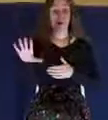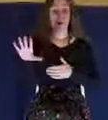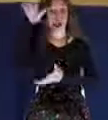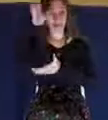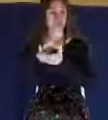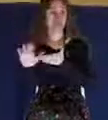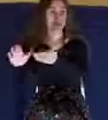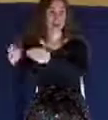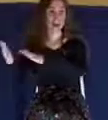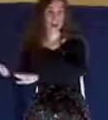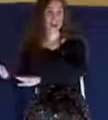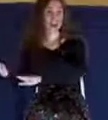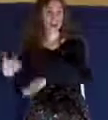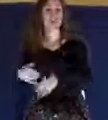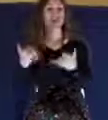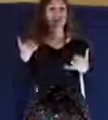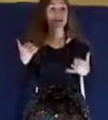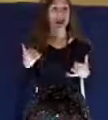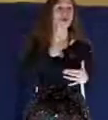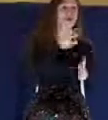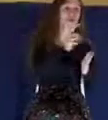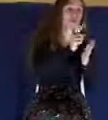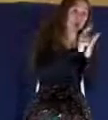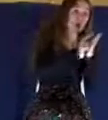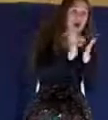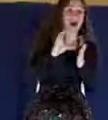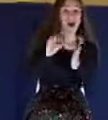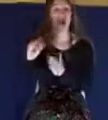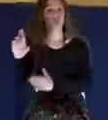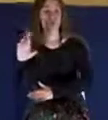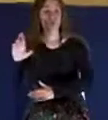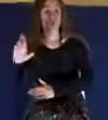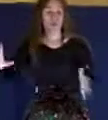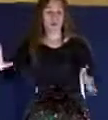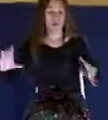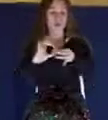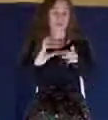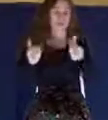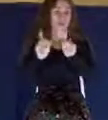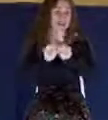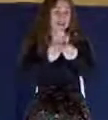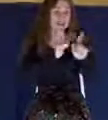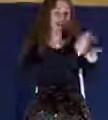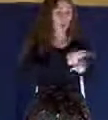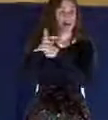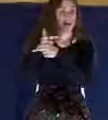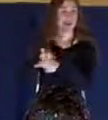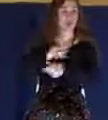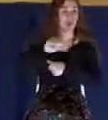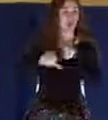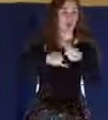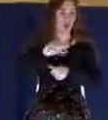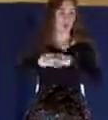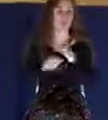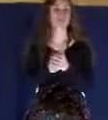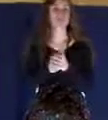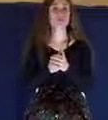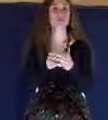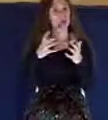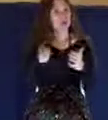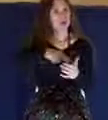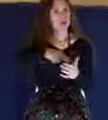we see a beautiful relationship between Ruth and Naomi, and we see how Ruth honored her. And so I want us to learn from this. There are